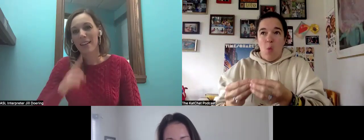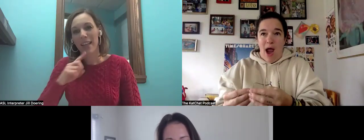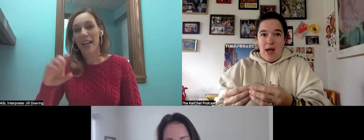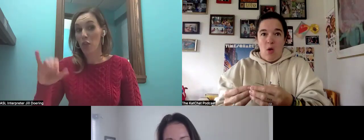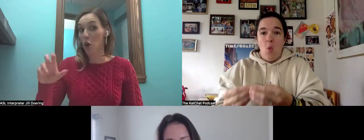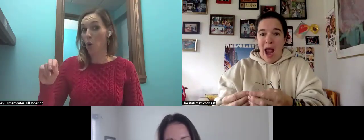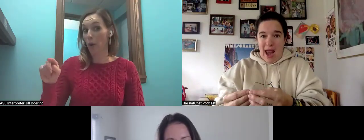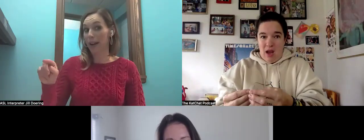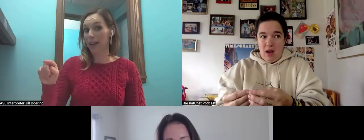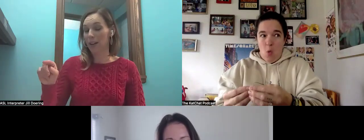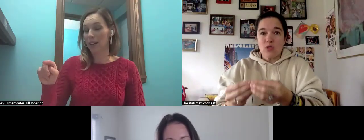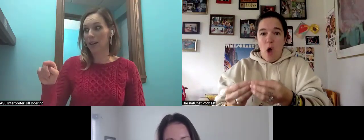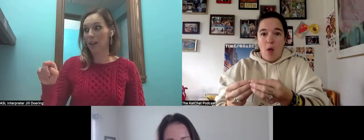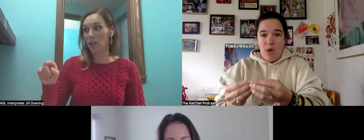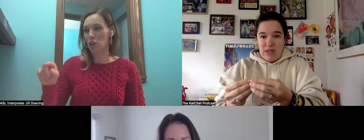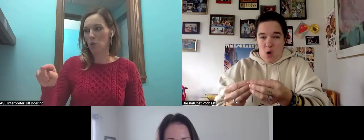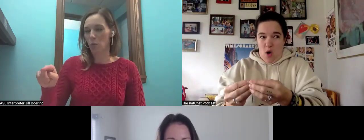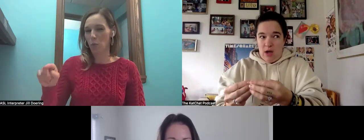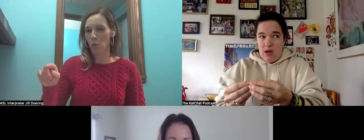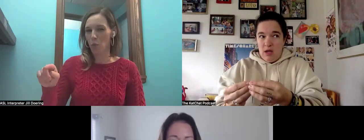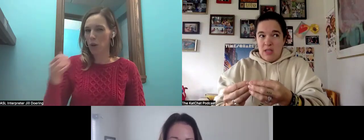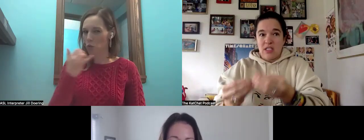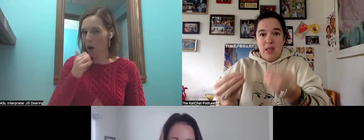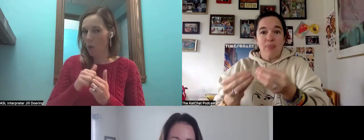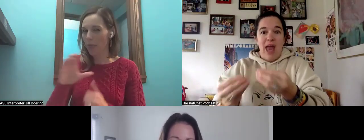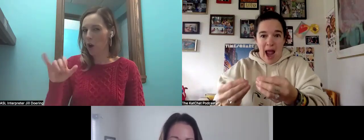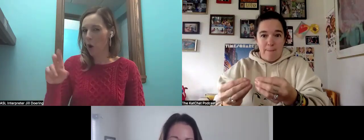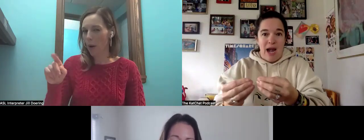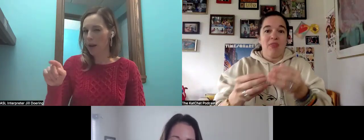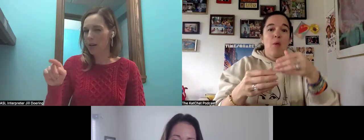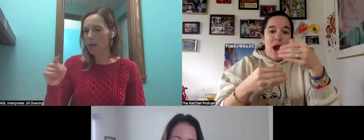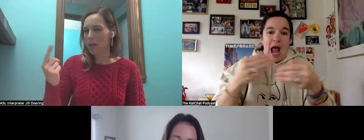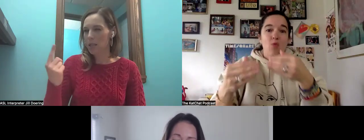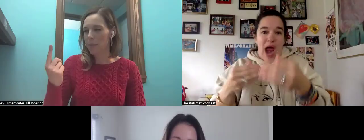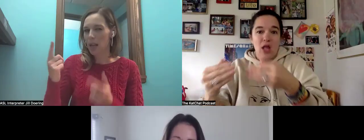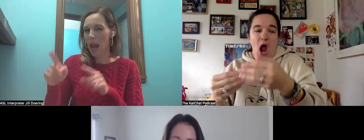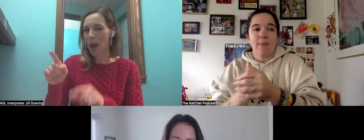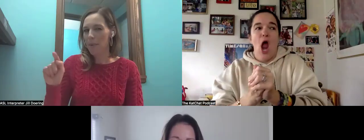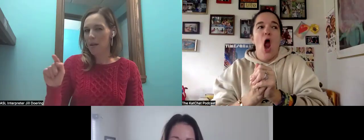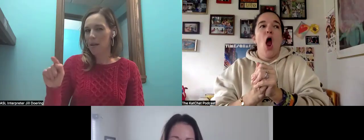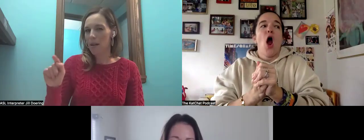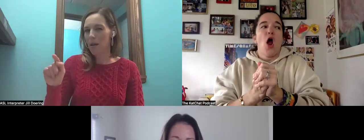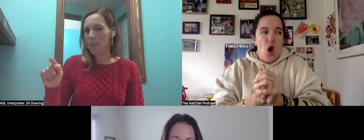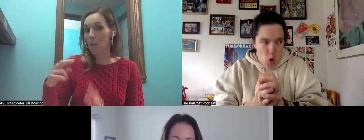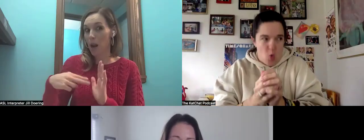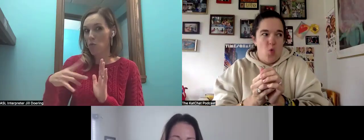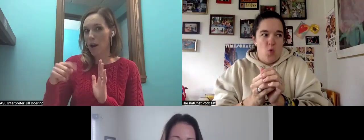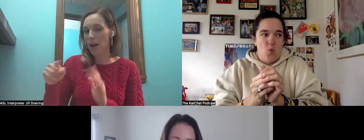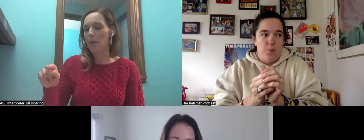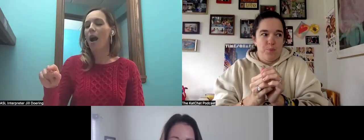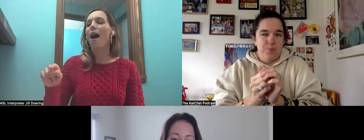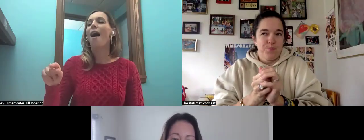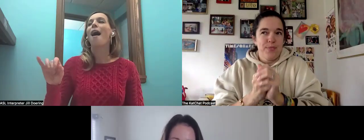she didn't want to run. What's wrong with the coin? Did something happen? And when I read it, I'm like,